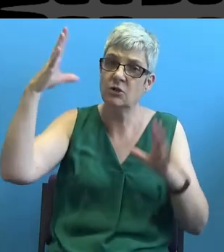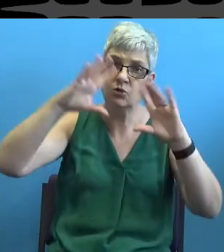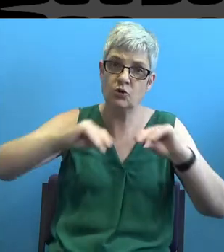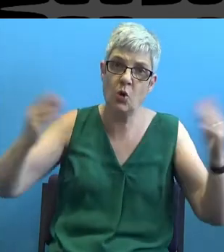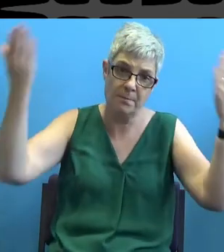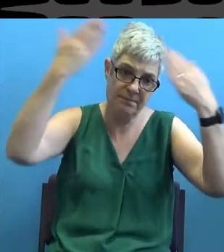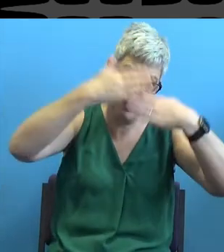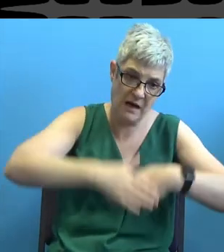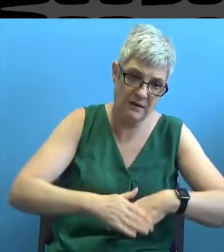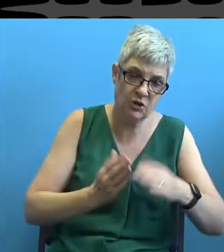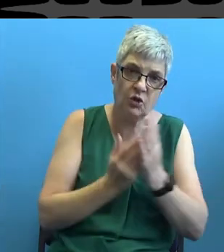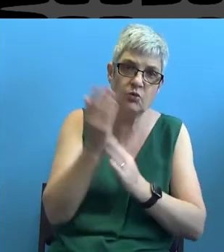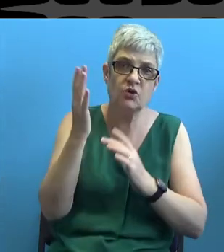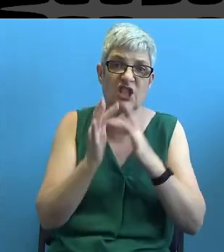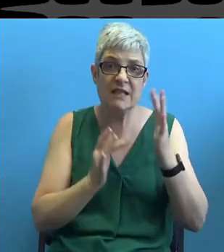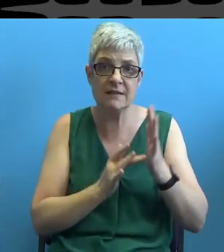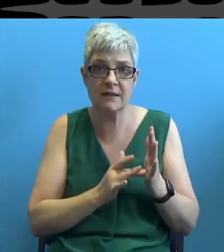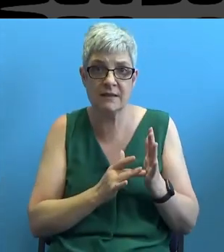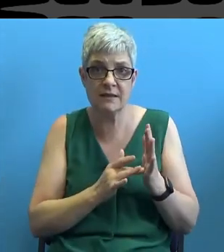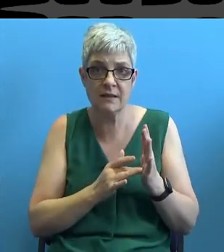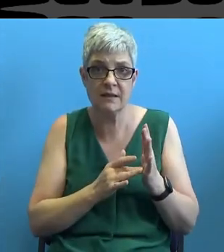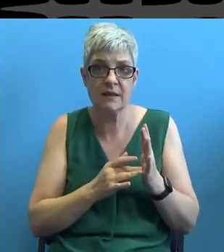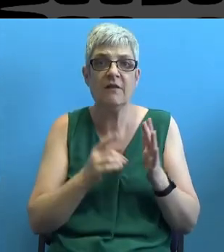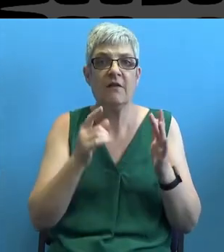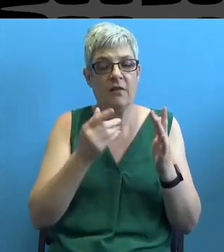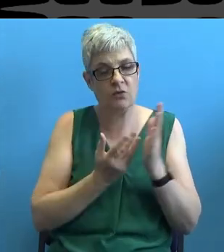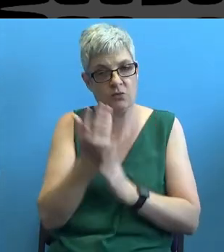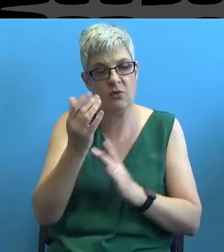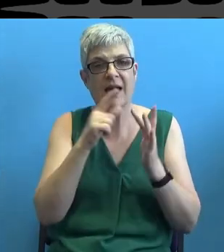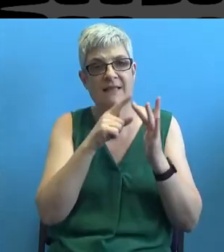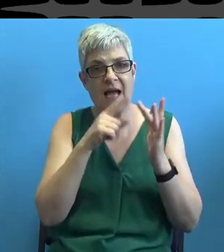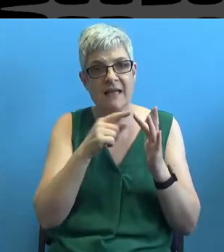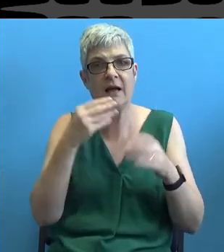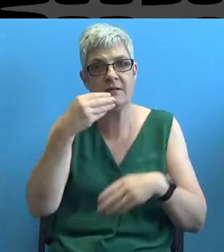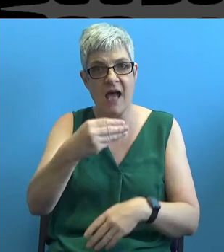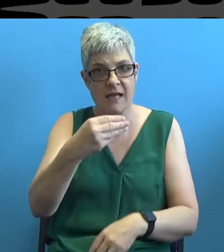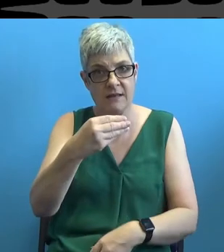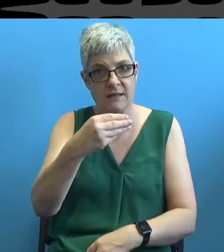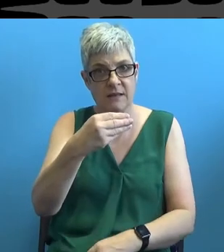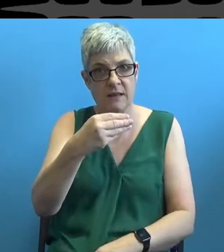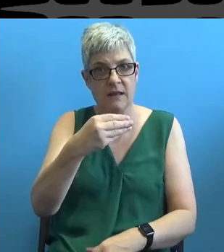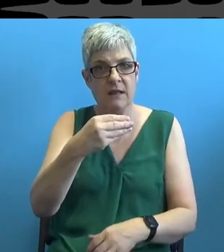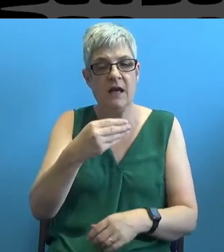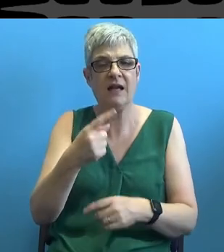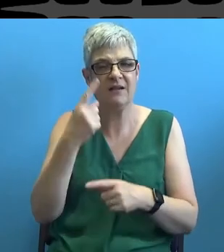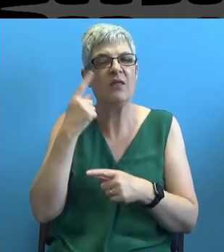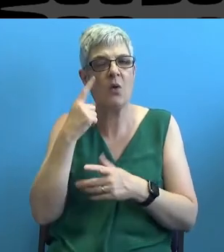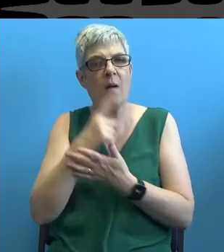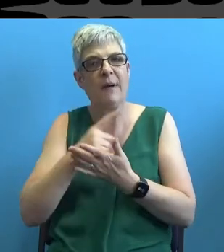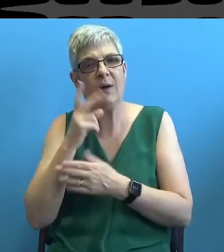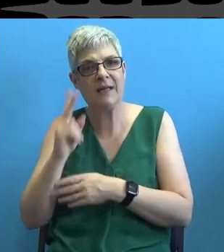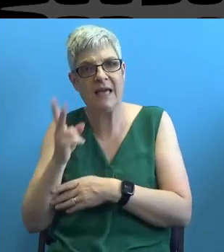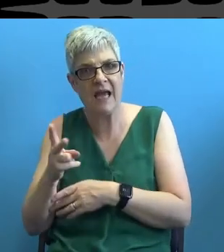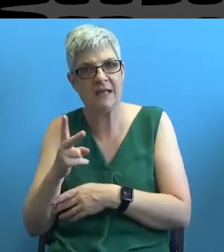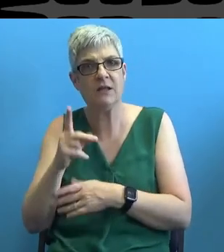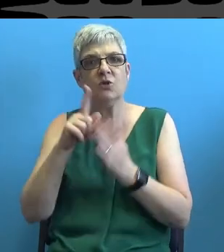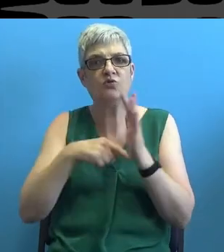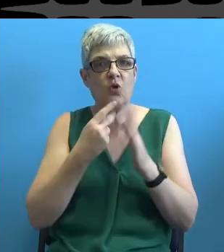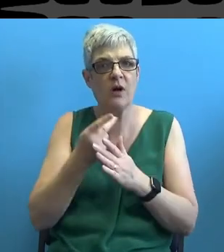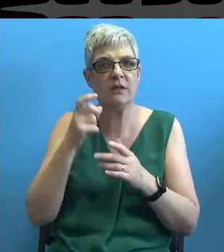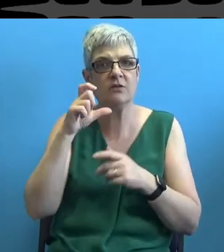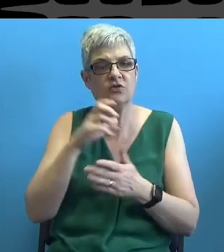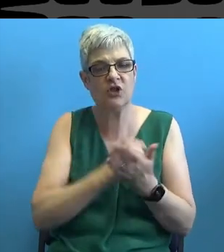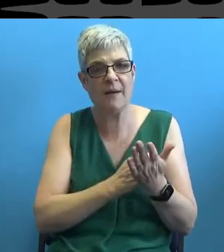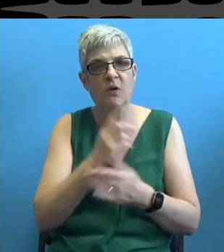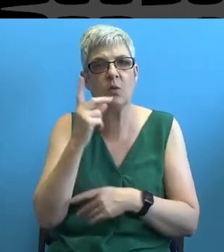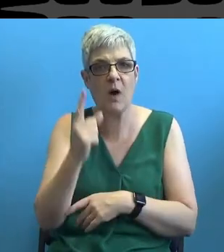in Jesus, prophesied in Isaiah 9 and reflected on in John chapter 1. That